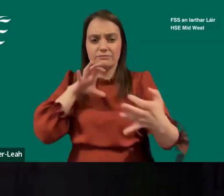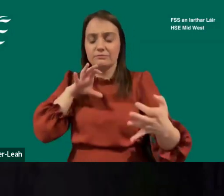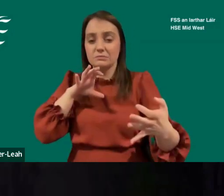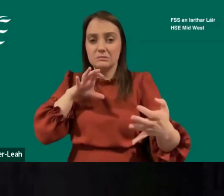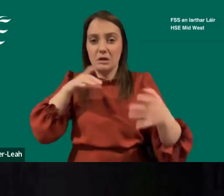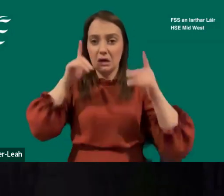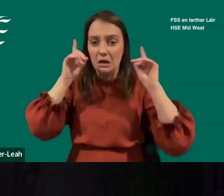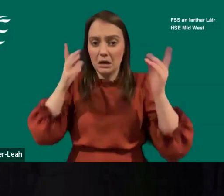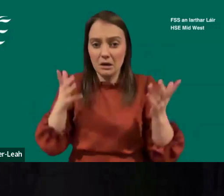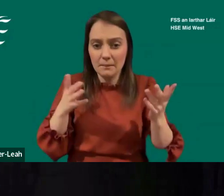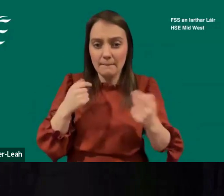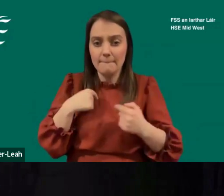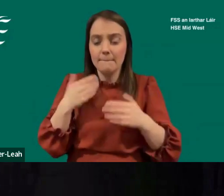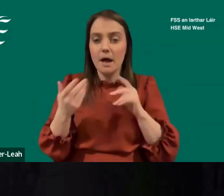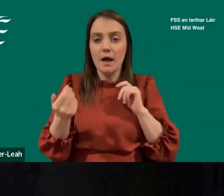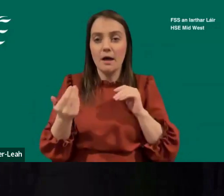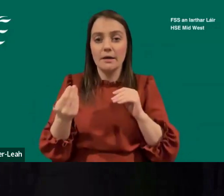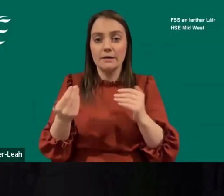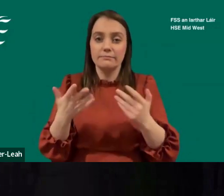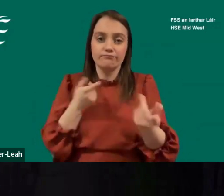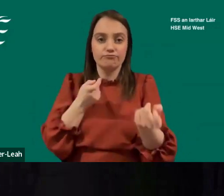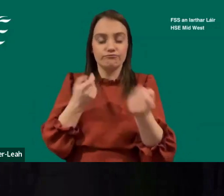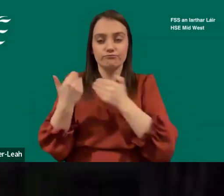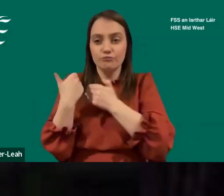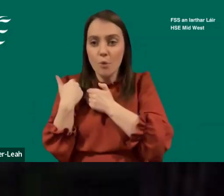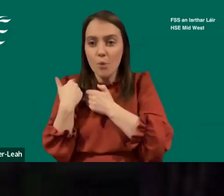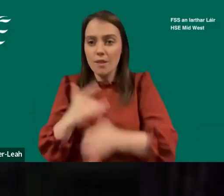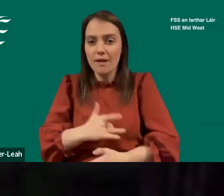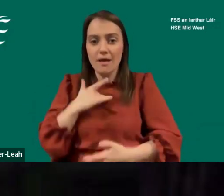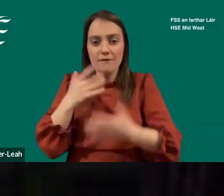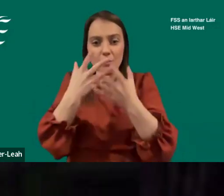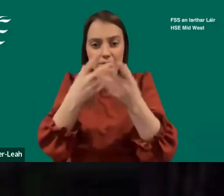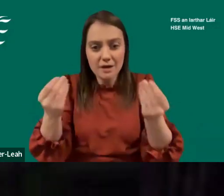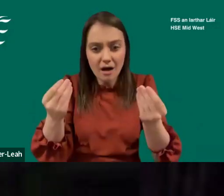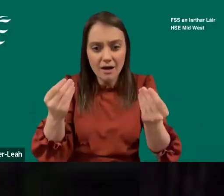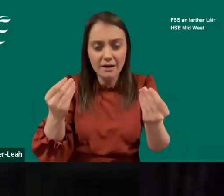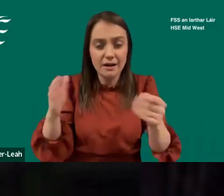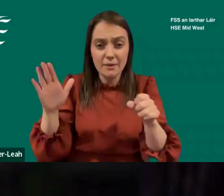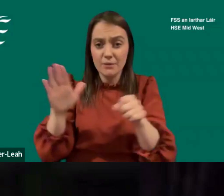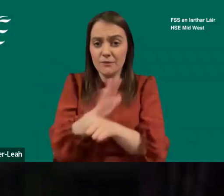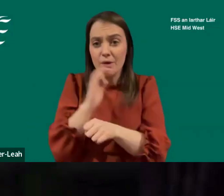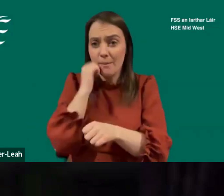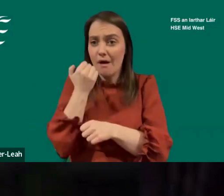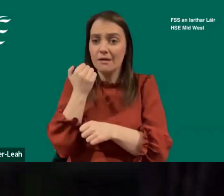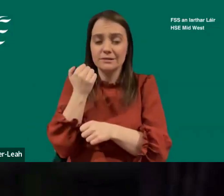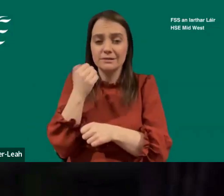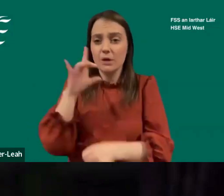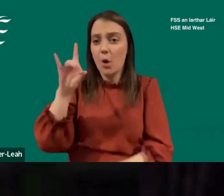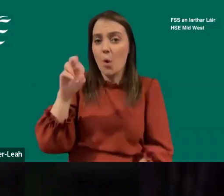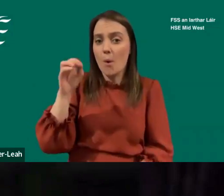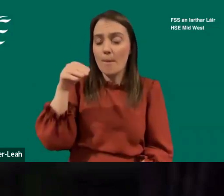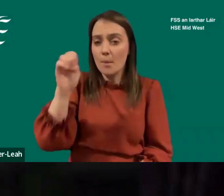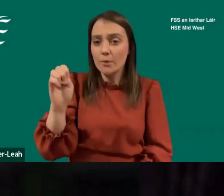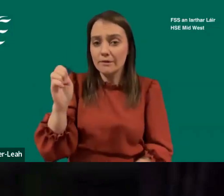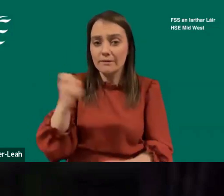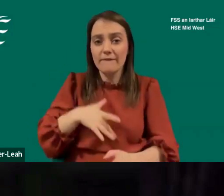my role in life was gone and it was a purely hormonal, that my sense of self